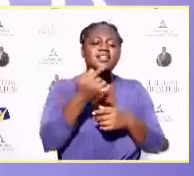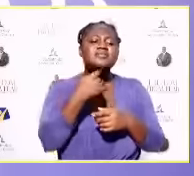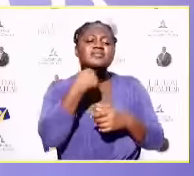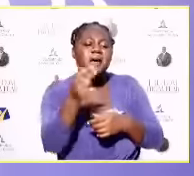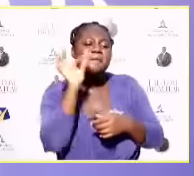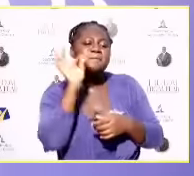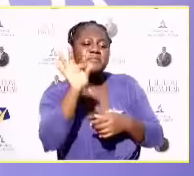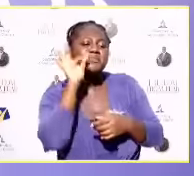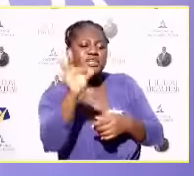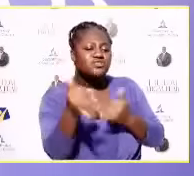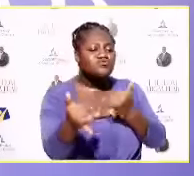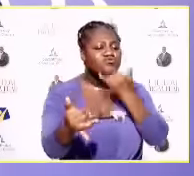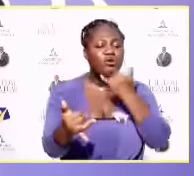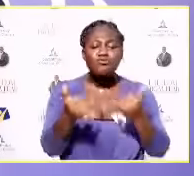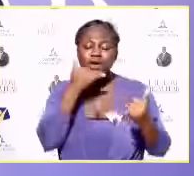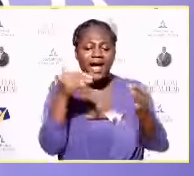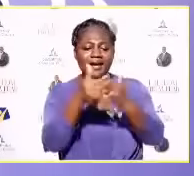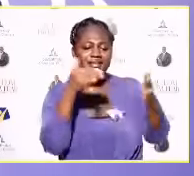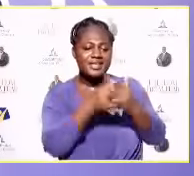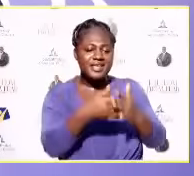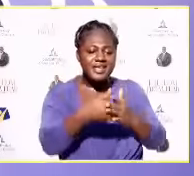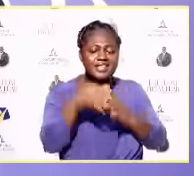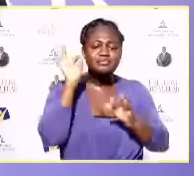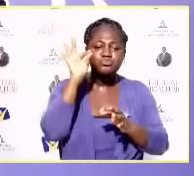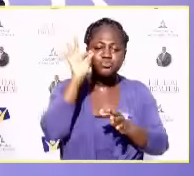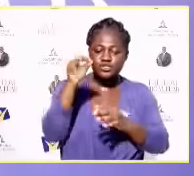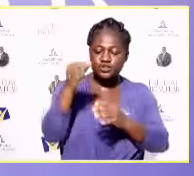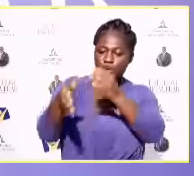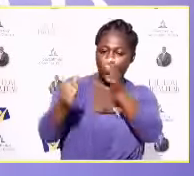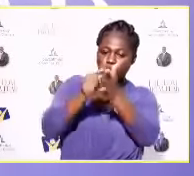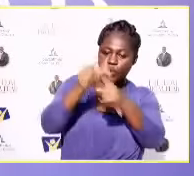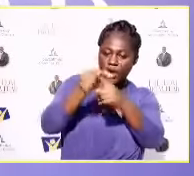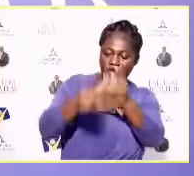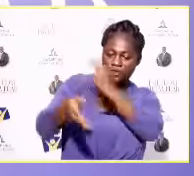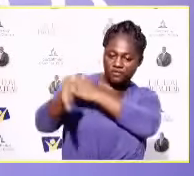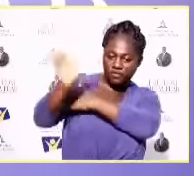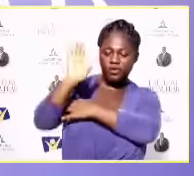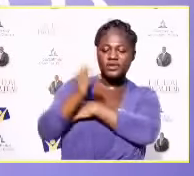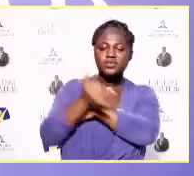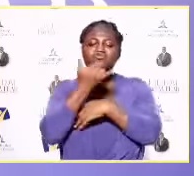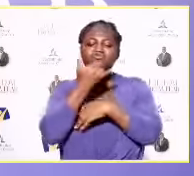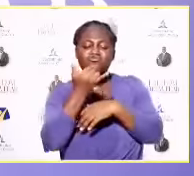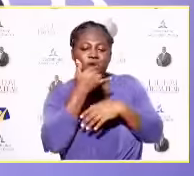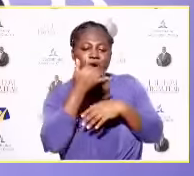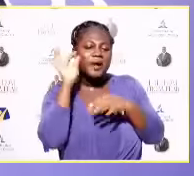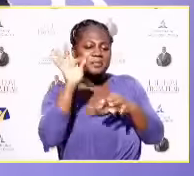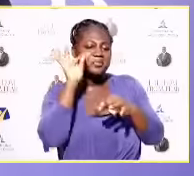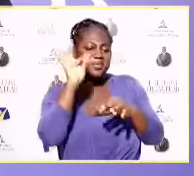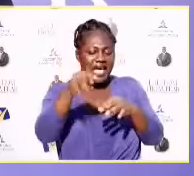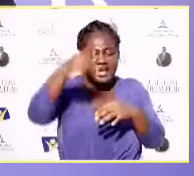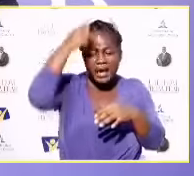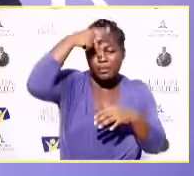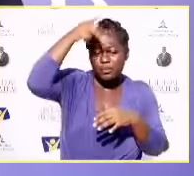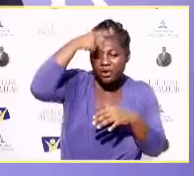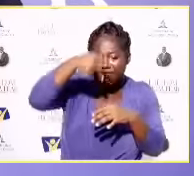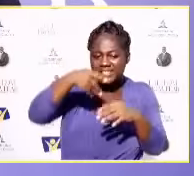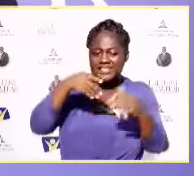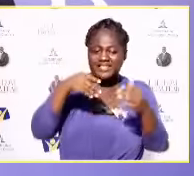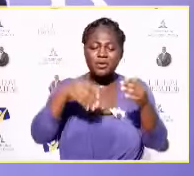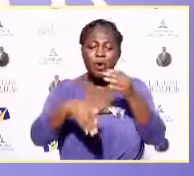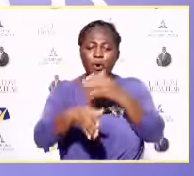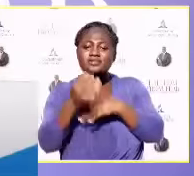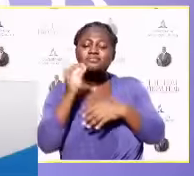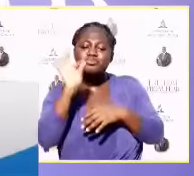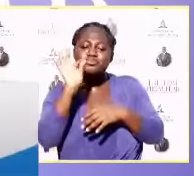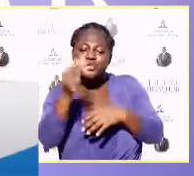preachers. Enunti asempa kafua enka nokre no. Na Peter kan wasem. False prophets. Eni edifua enka nokre. But there were